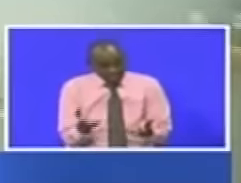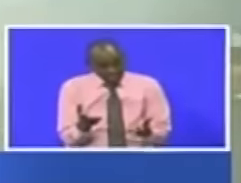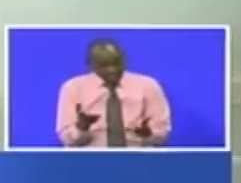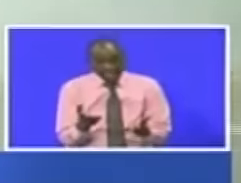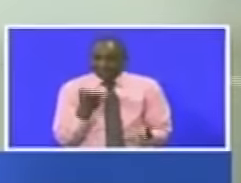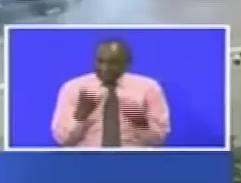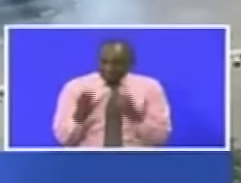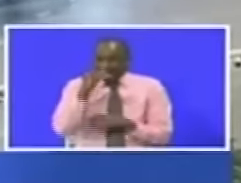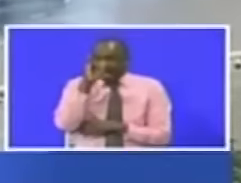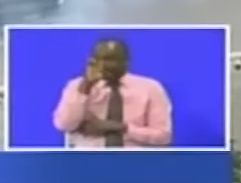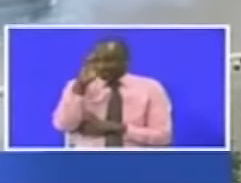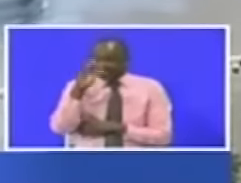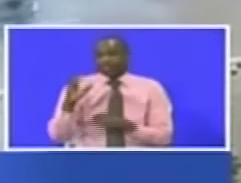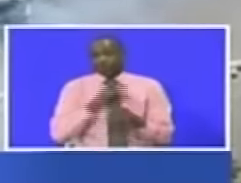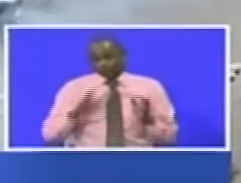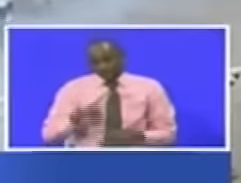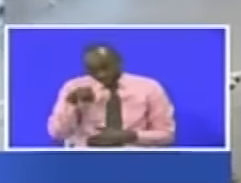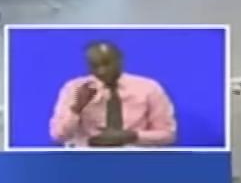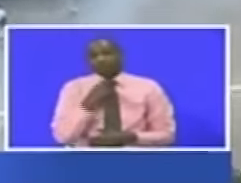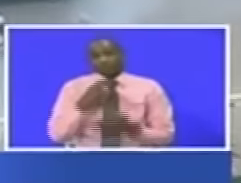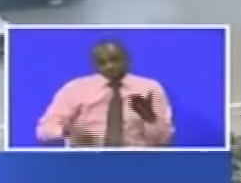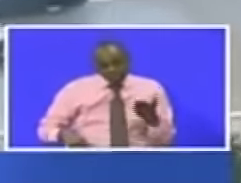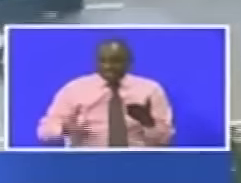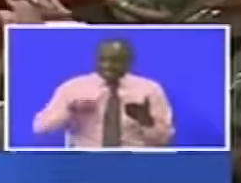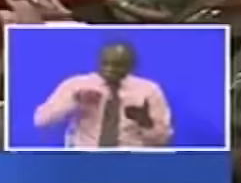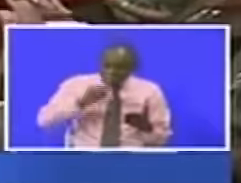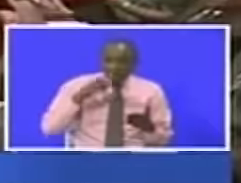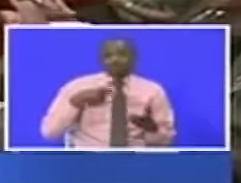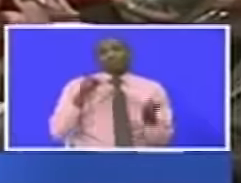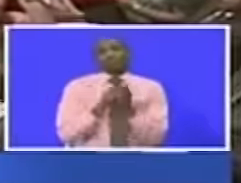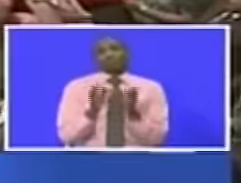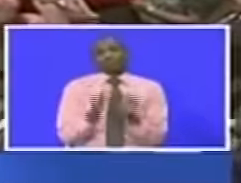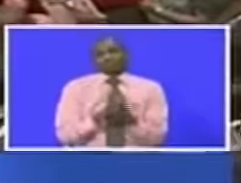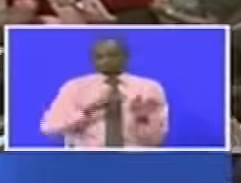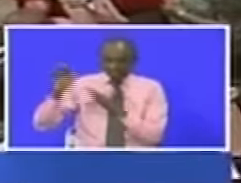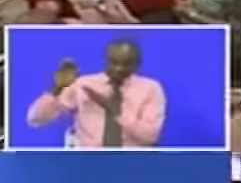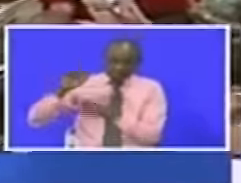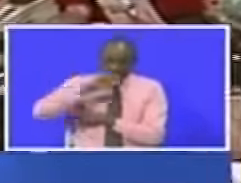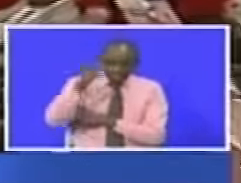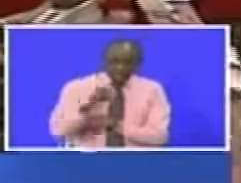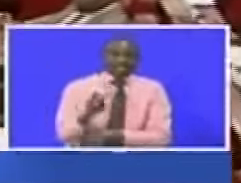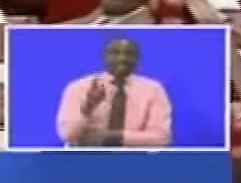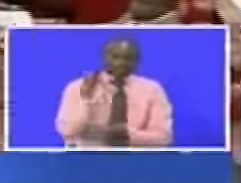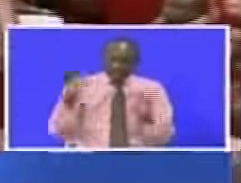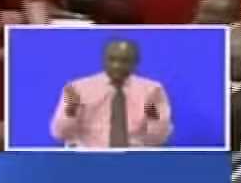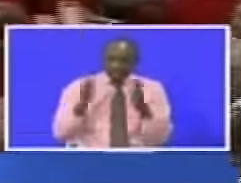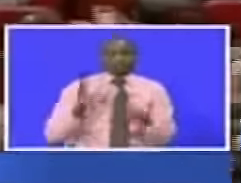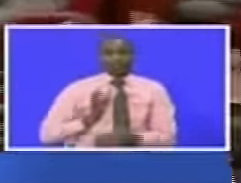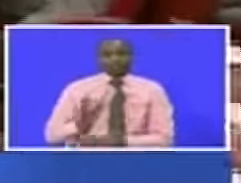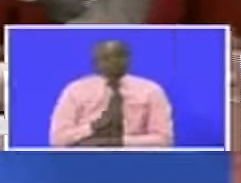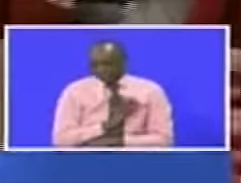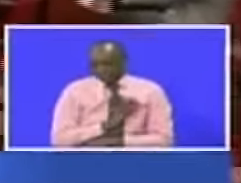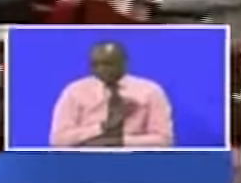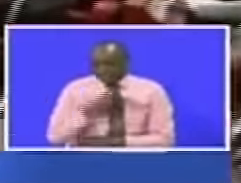IEBC commissioners are also looking at a date with Parliament's Justice and Legal Affairs Committee, which